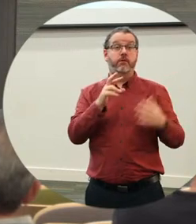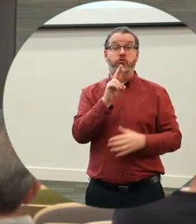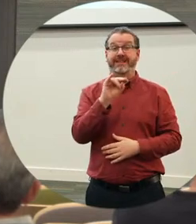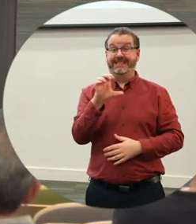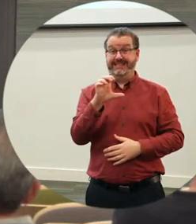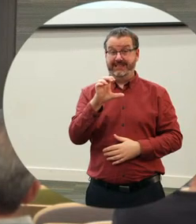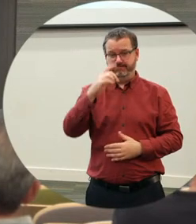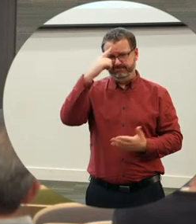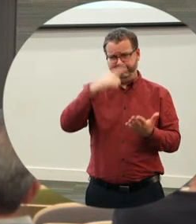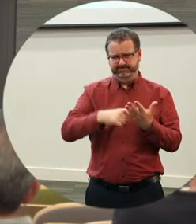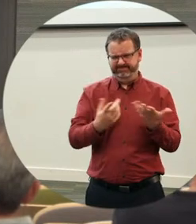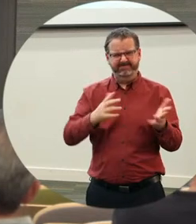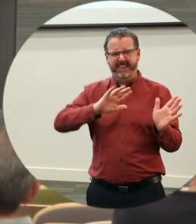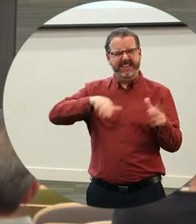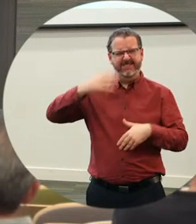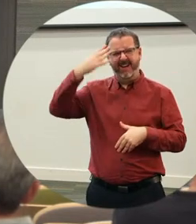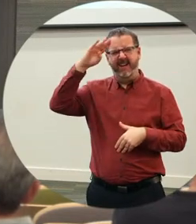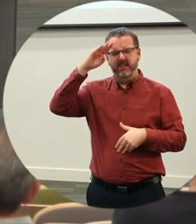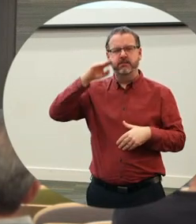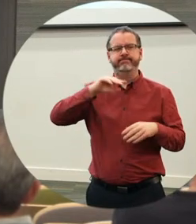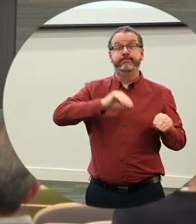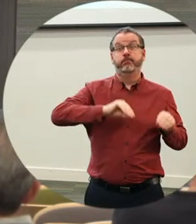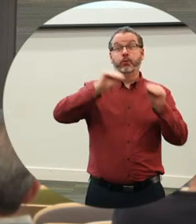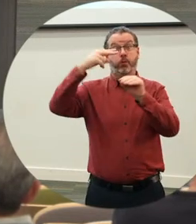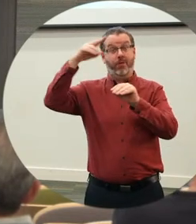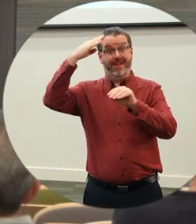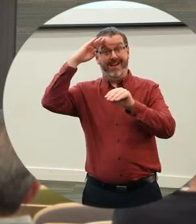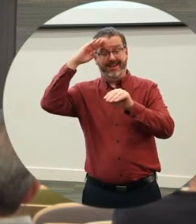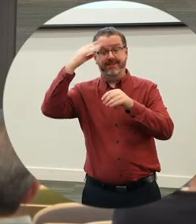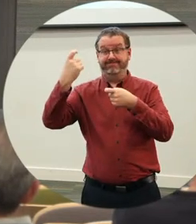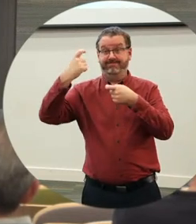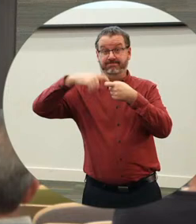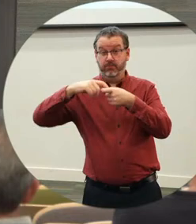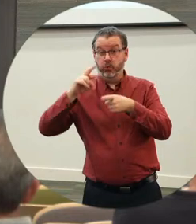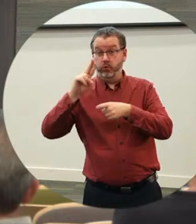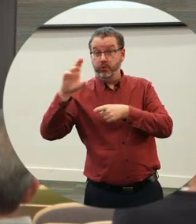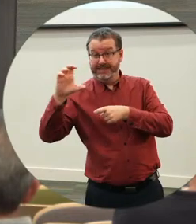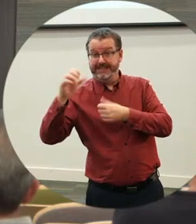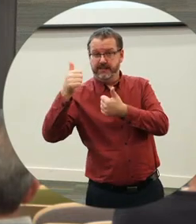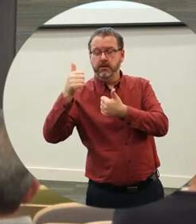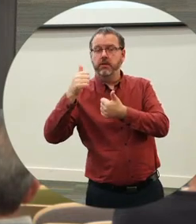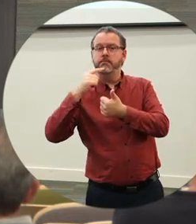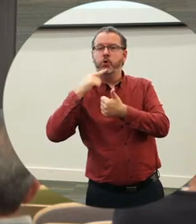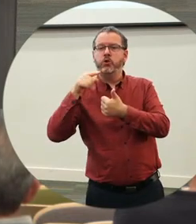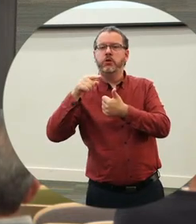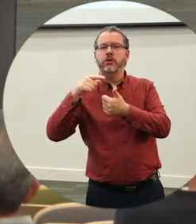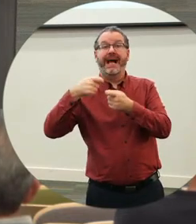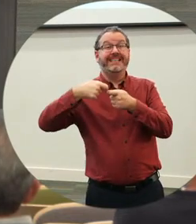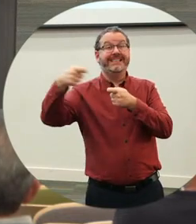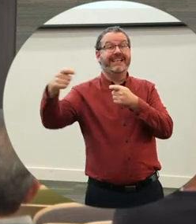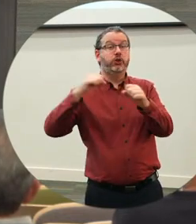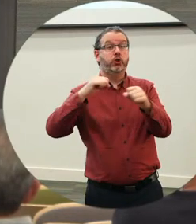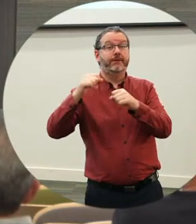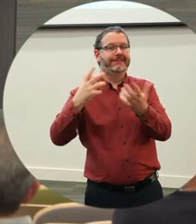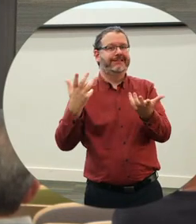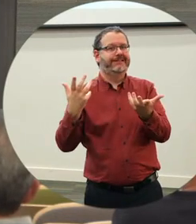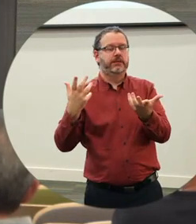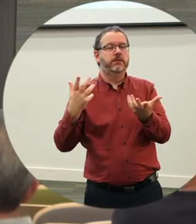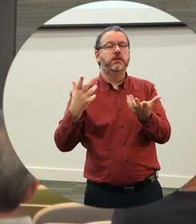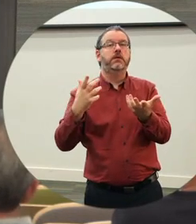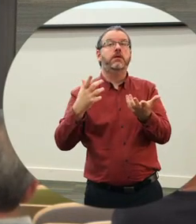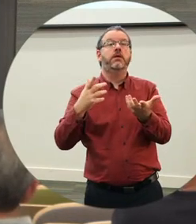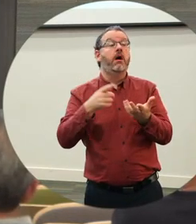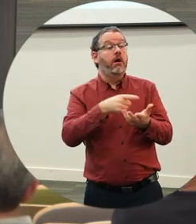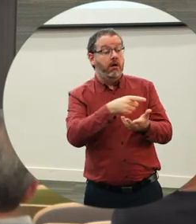here, joined the RUC, they would have had the benefit of the extended service. They were given an additional 14-year service for